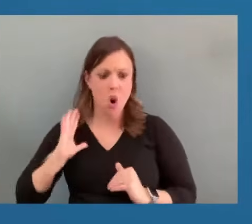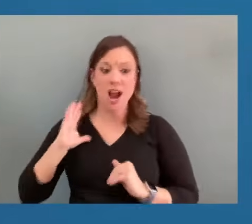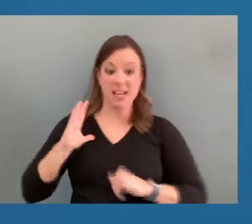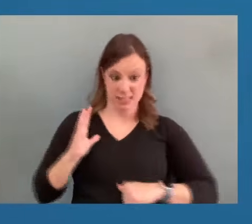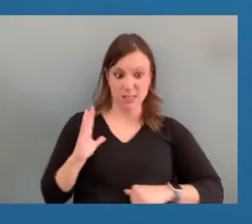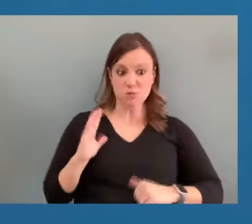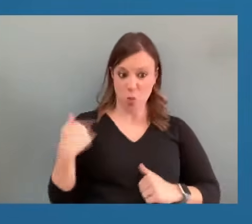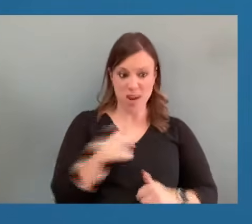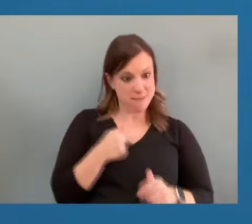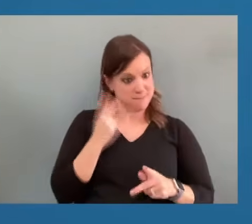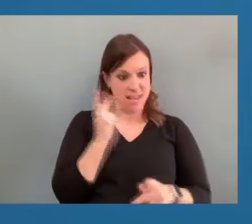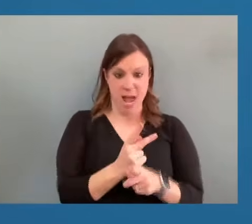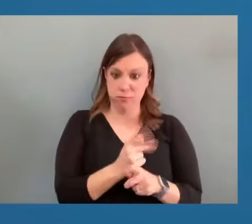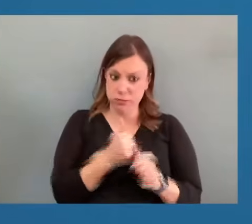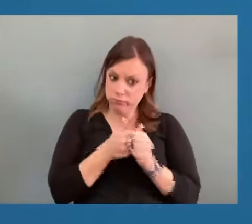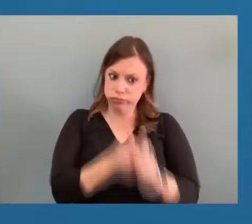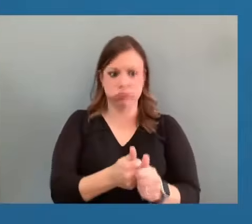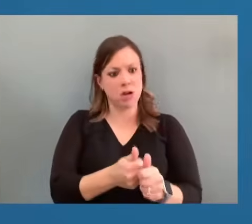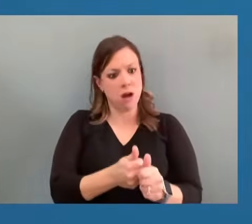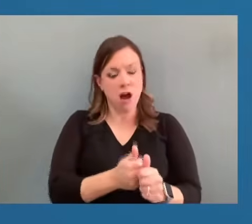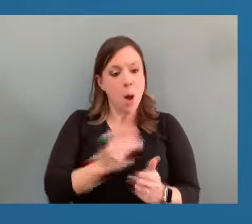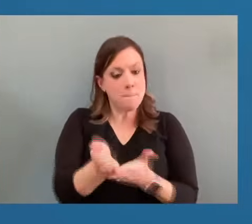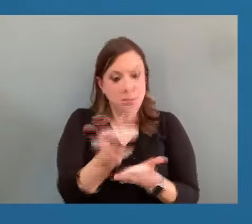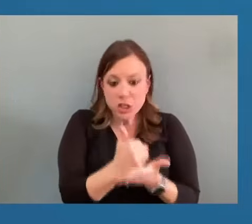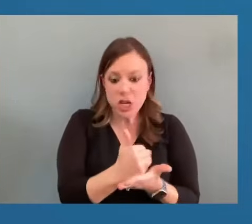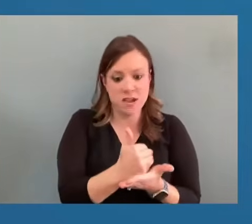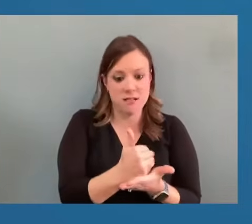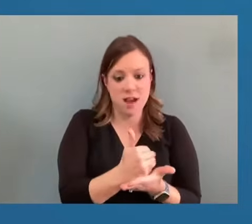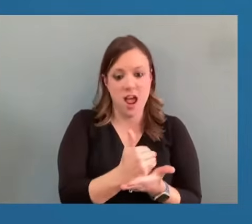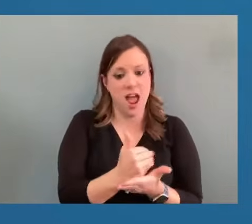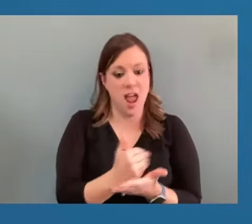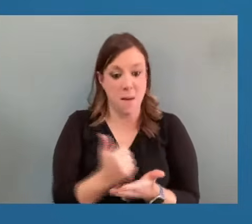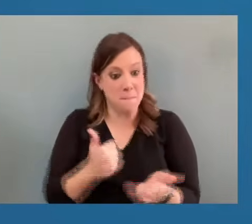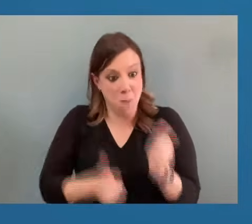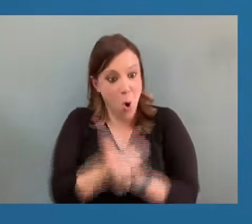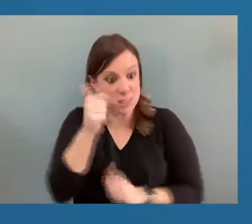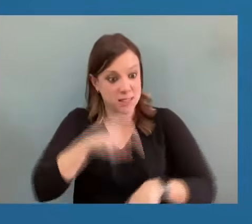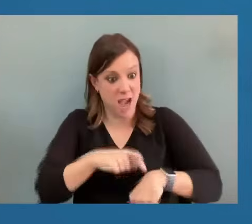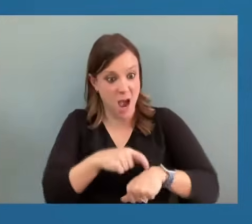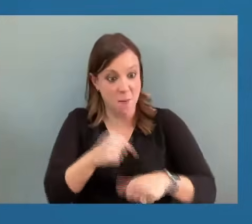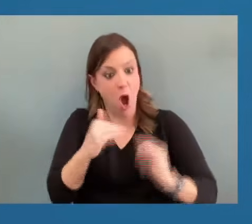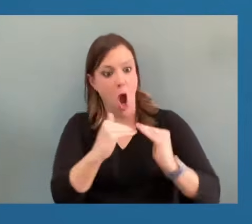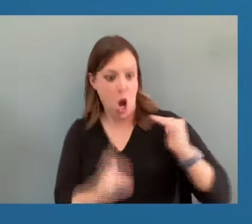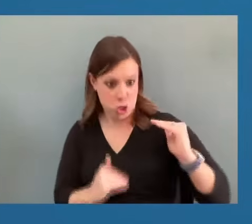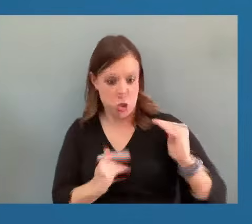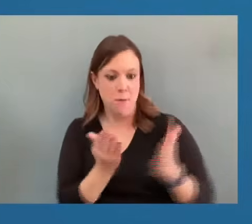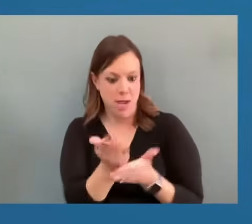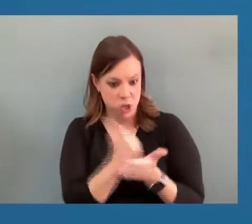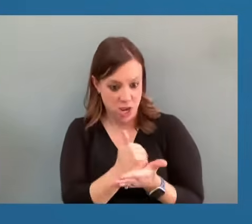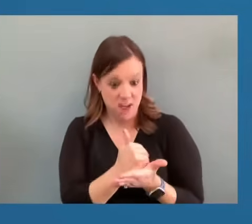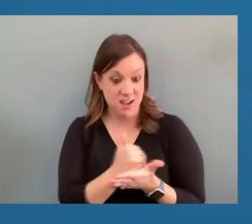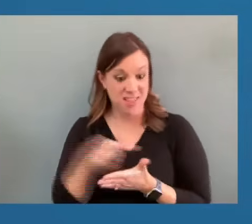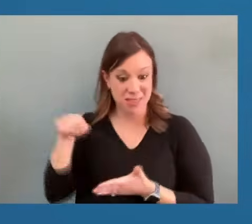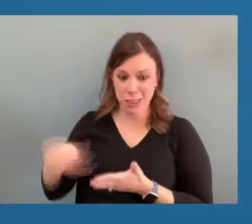in action, folks. And I have to shout out the people at the MTA, Bridges and Tunnels, and the